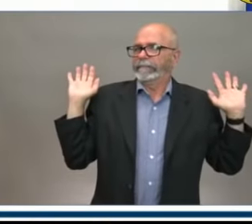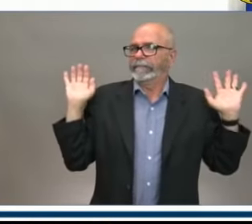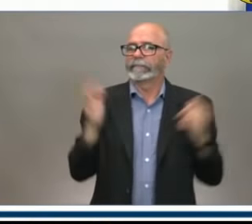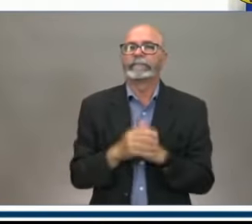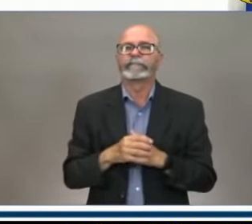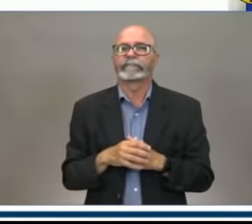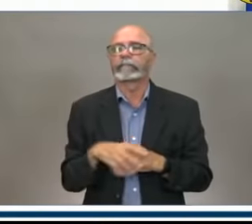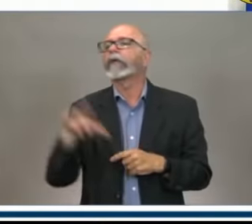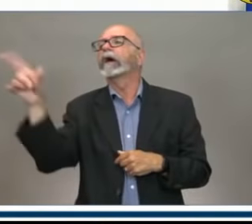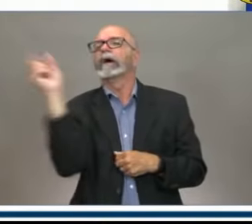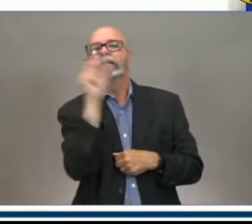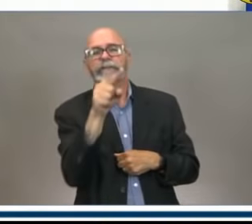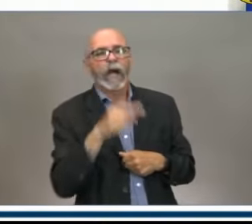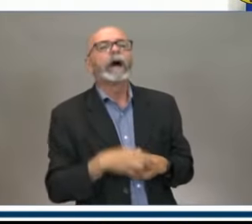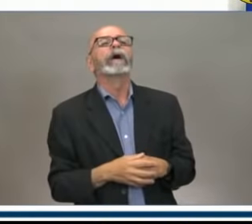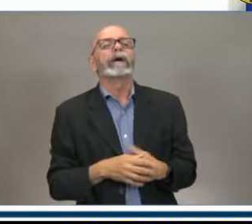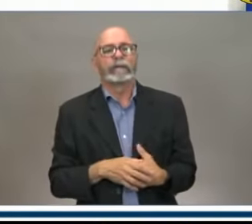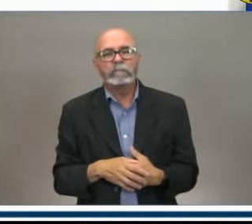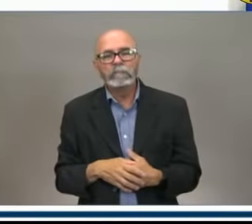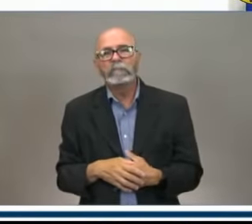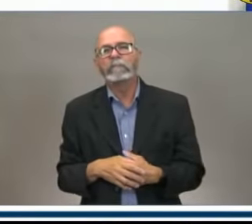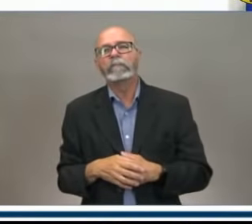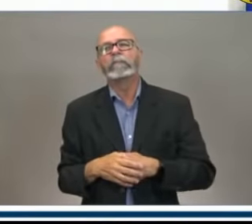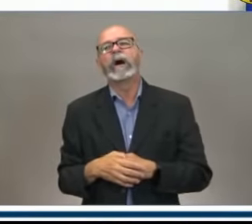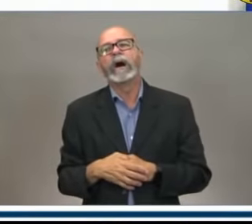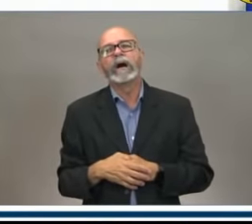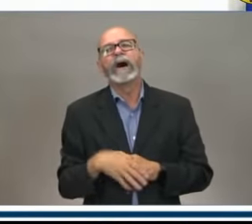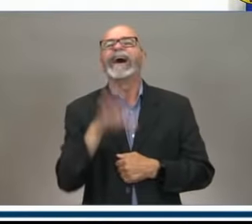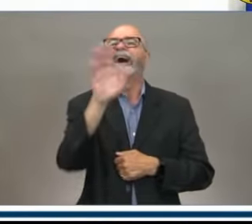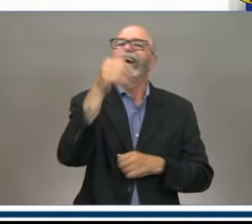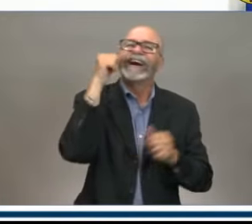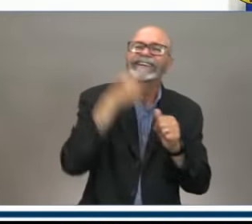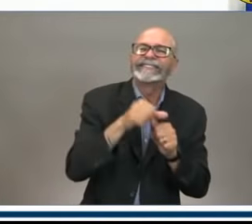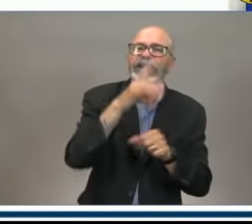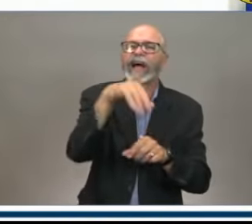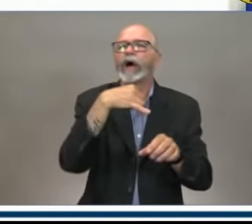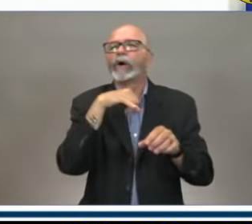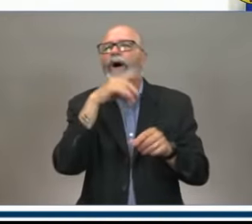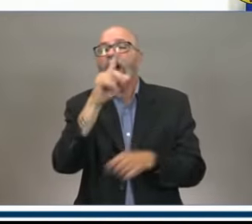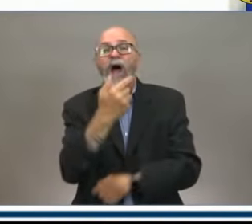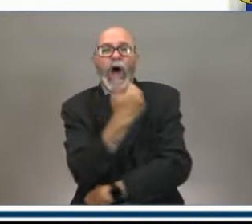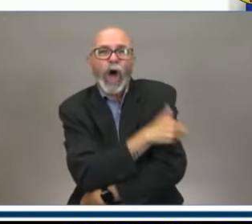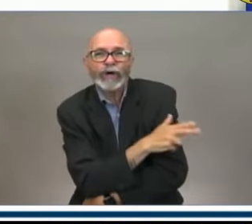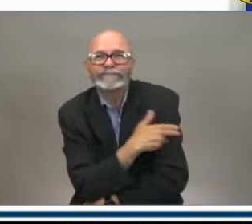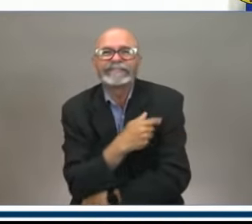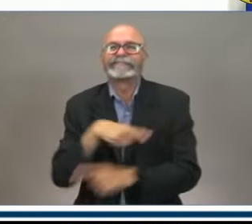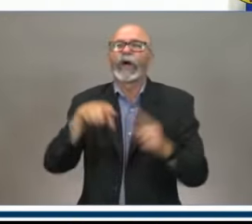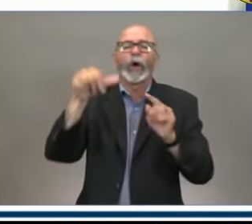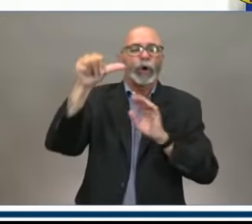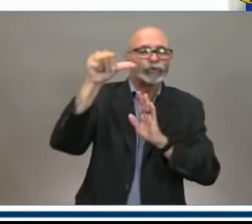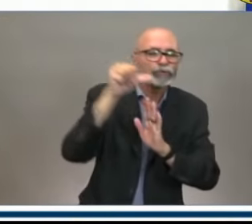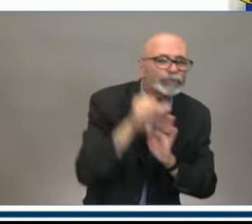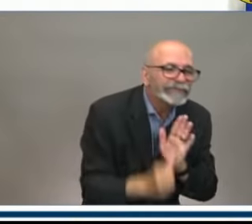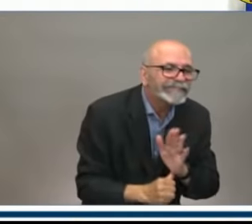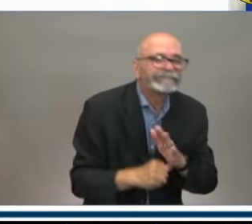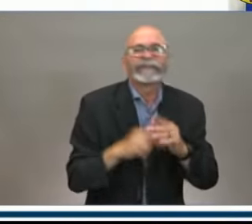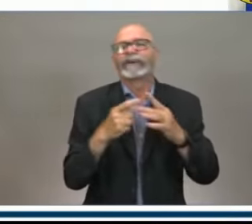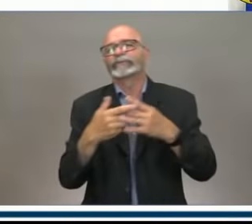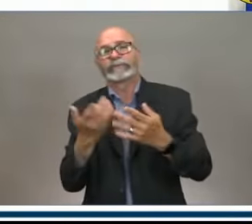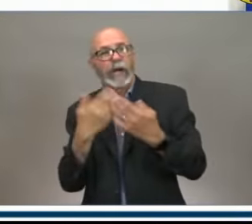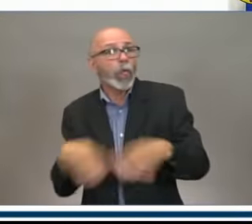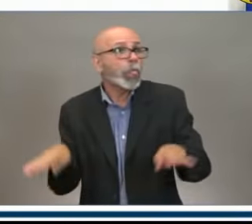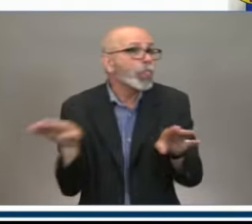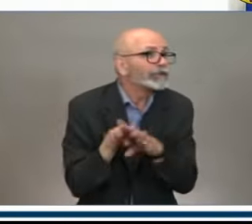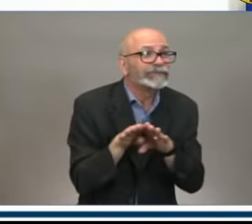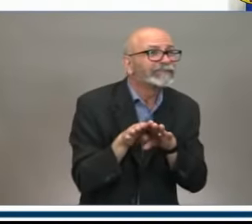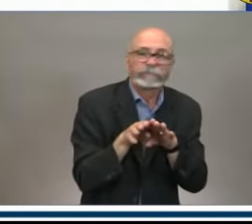medical procedures that were halted have been allowed to start back up, first with short stay and day surgeries. Do you have an update on progress on completing